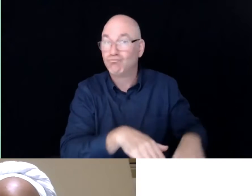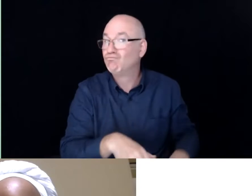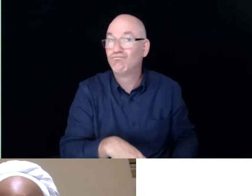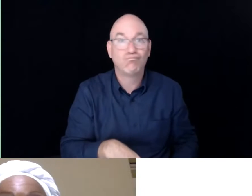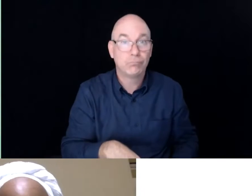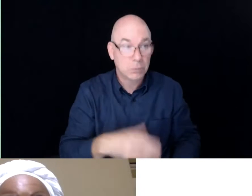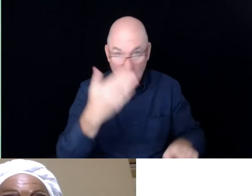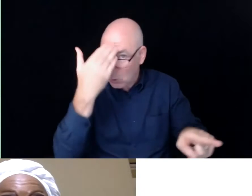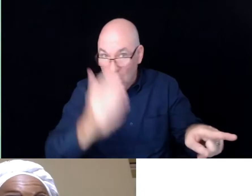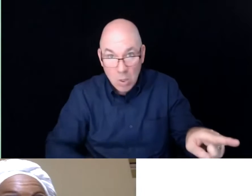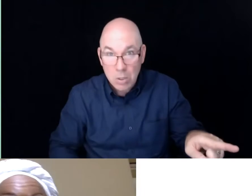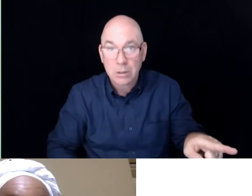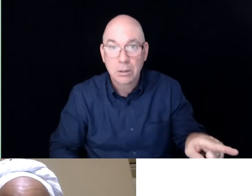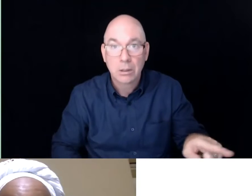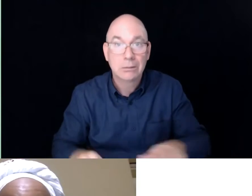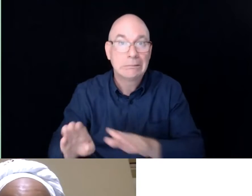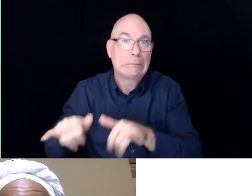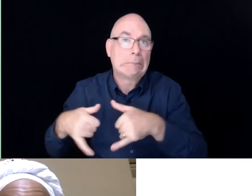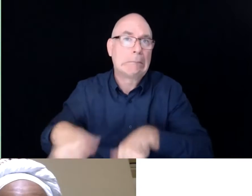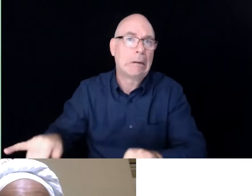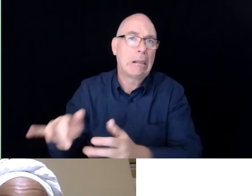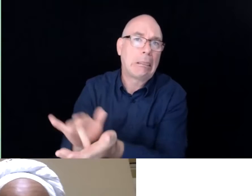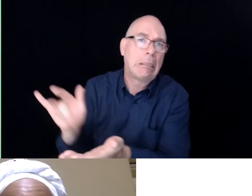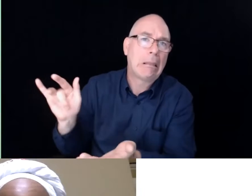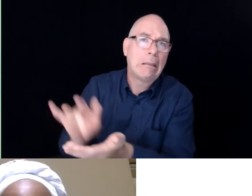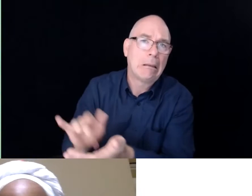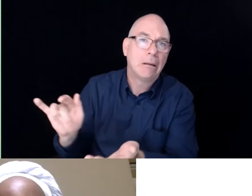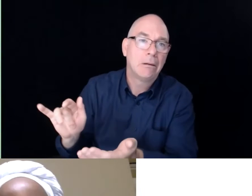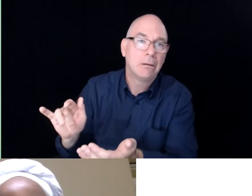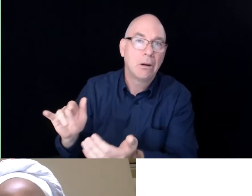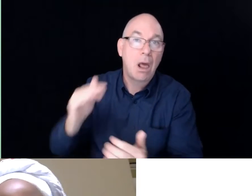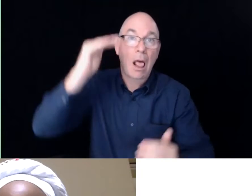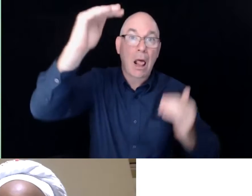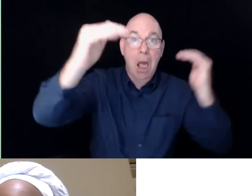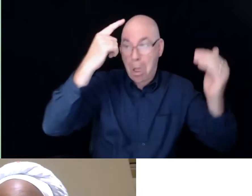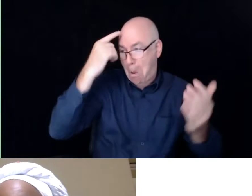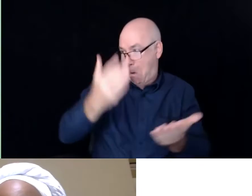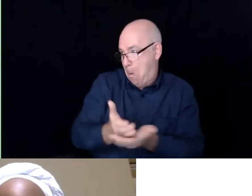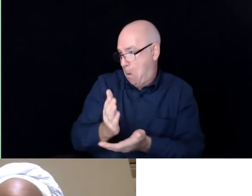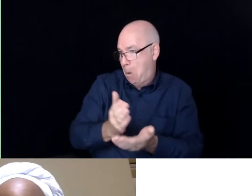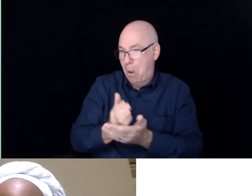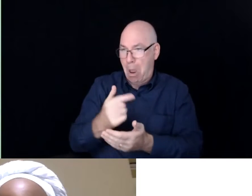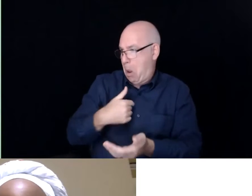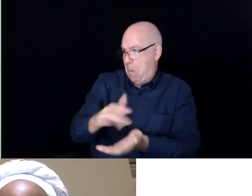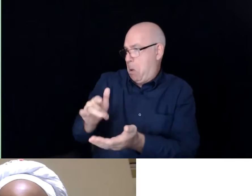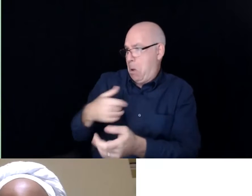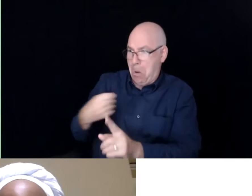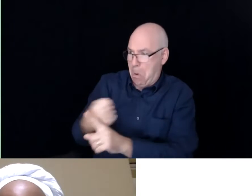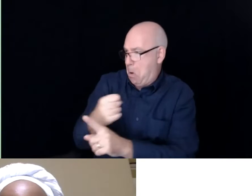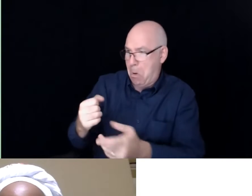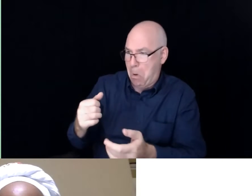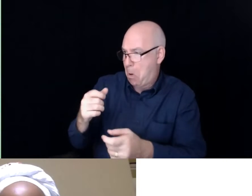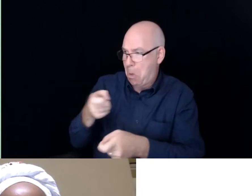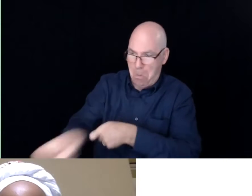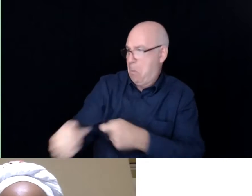then the children continue being abused. The older ones, the adults don't know that you're actually abusing a child. They will not, the children are going to continue abusing. But